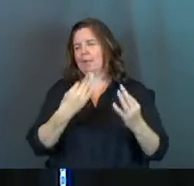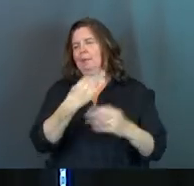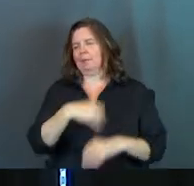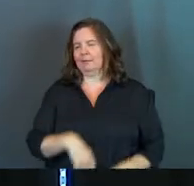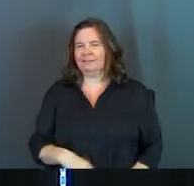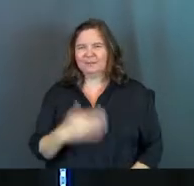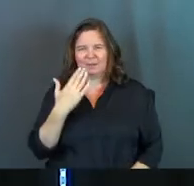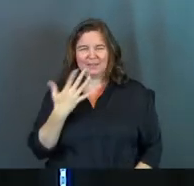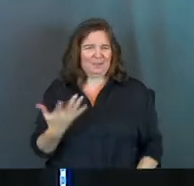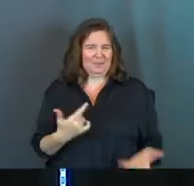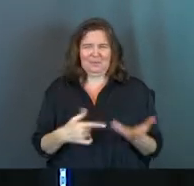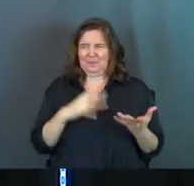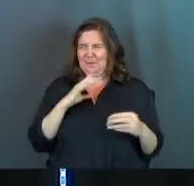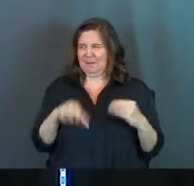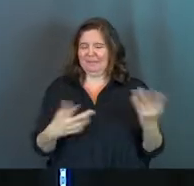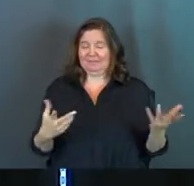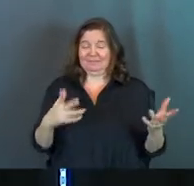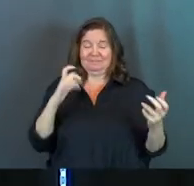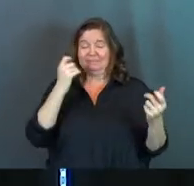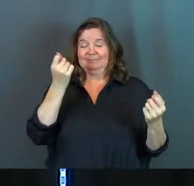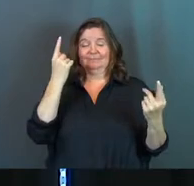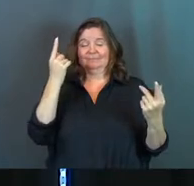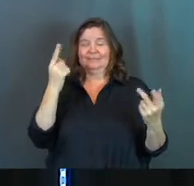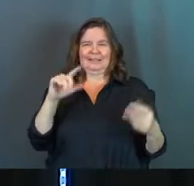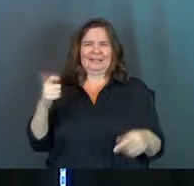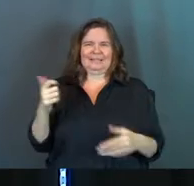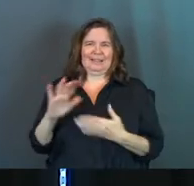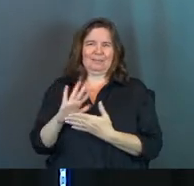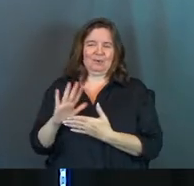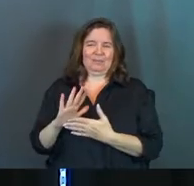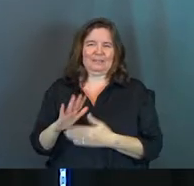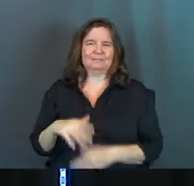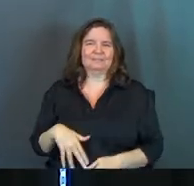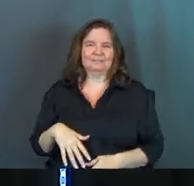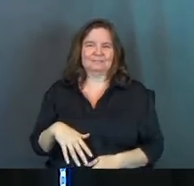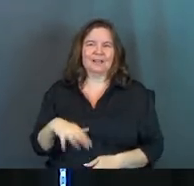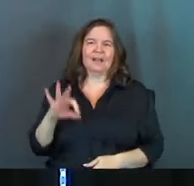Family. You know what mean? It's like, what are you talking about? We're have to get in. There's like a 10th movie coming out. It's to be great.